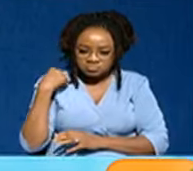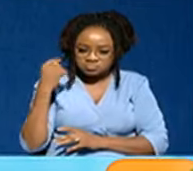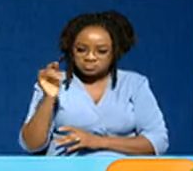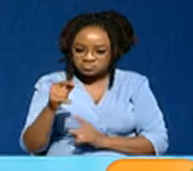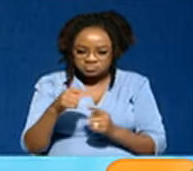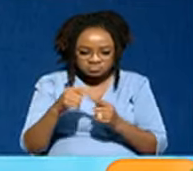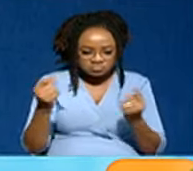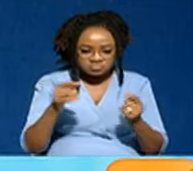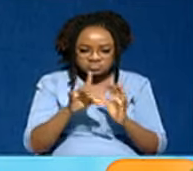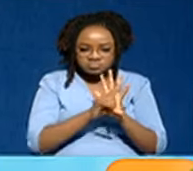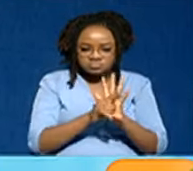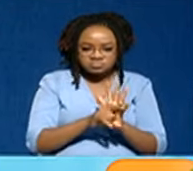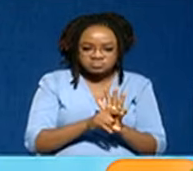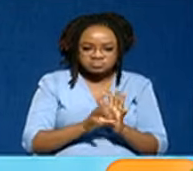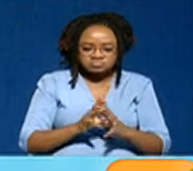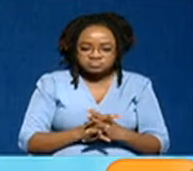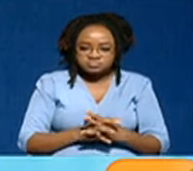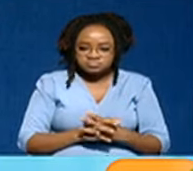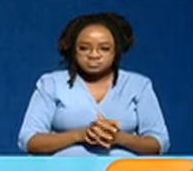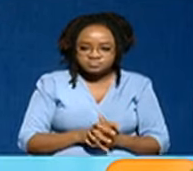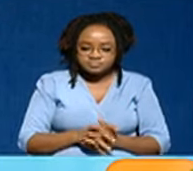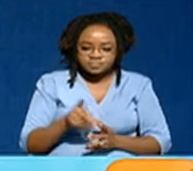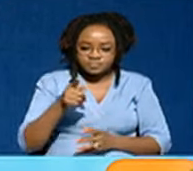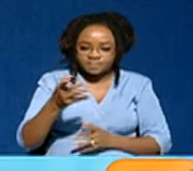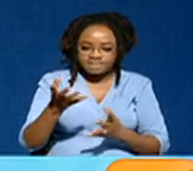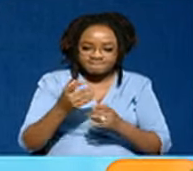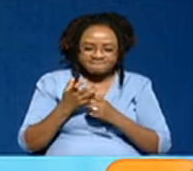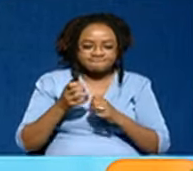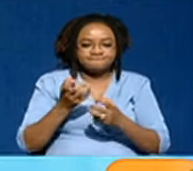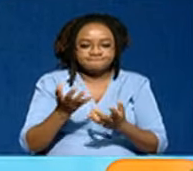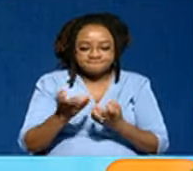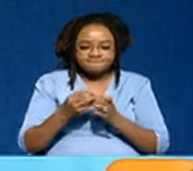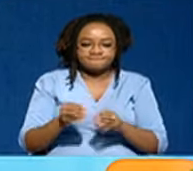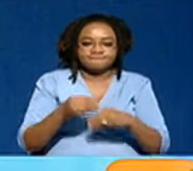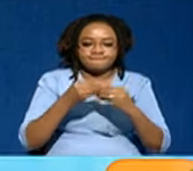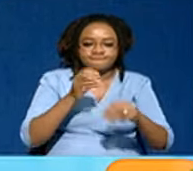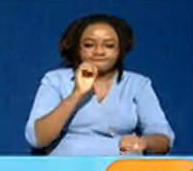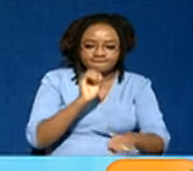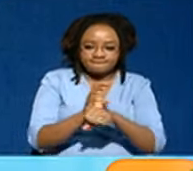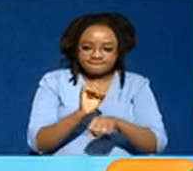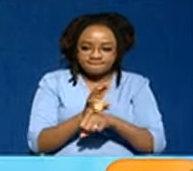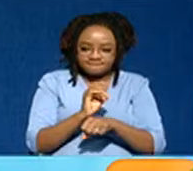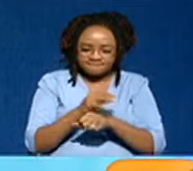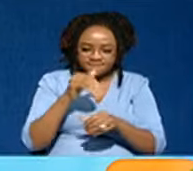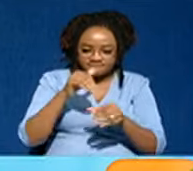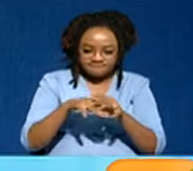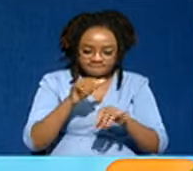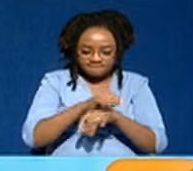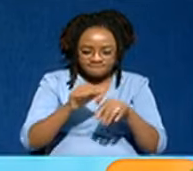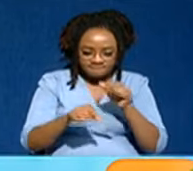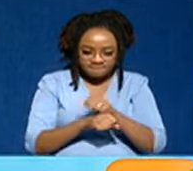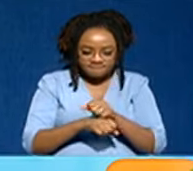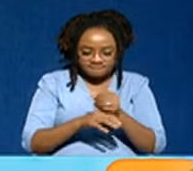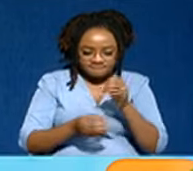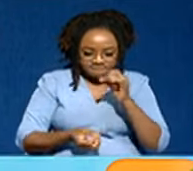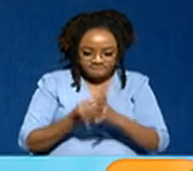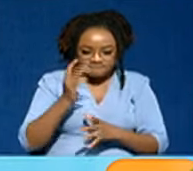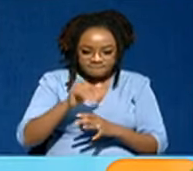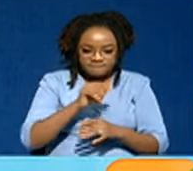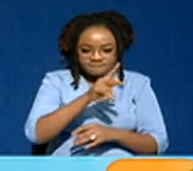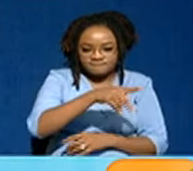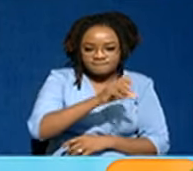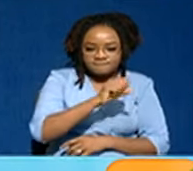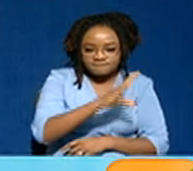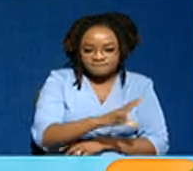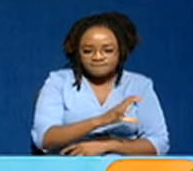That is not their mandate. They are supposed to give an advisory within the structure that has been established by the PSC. And we are